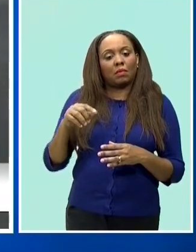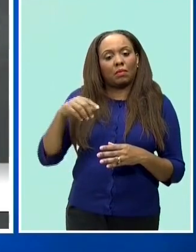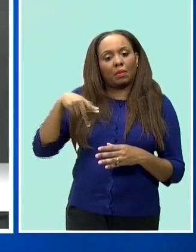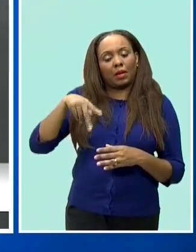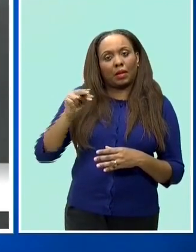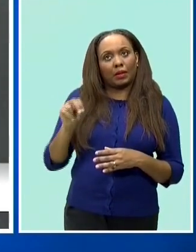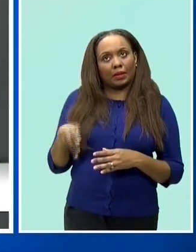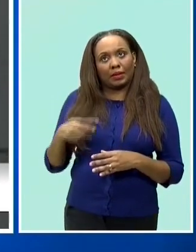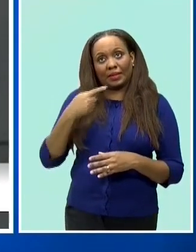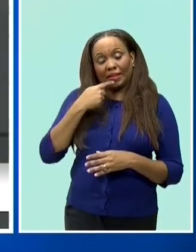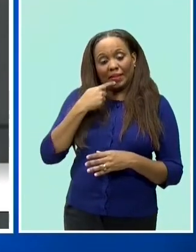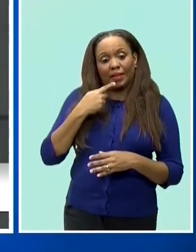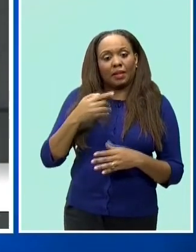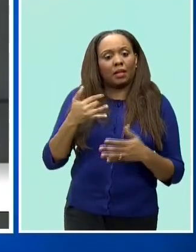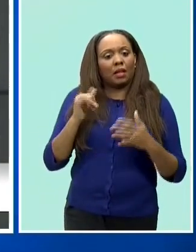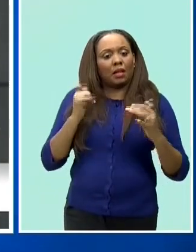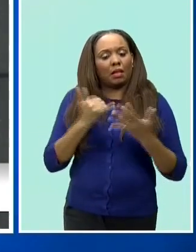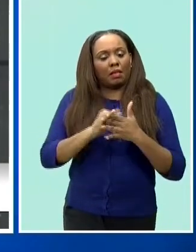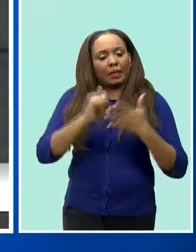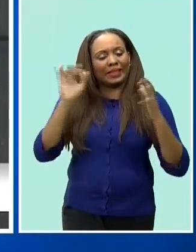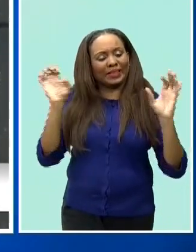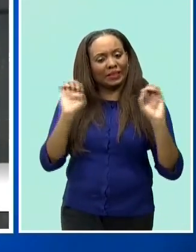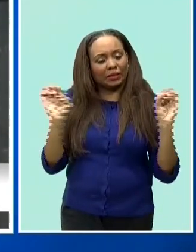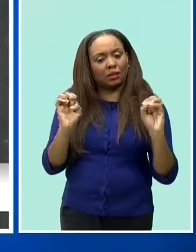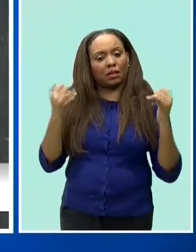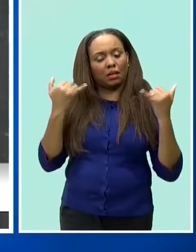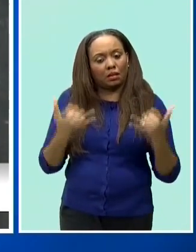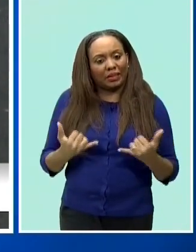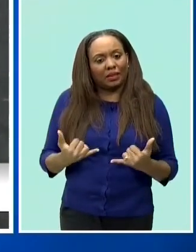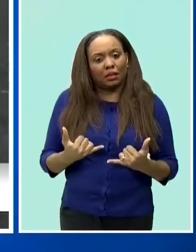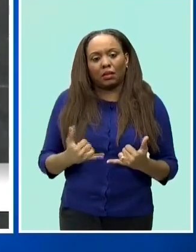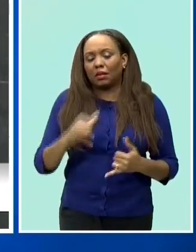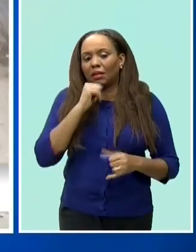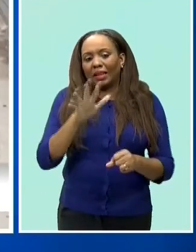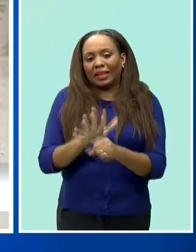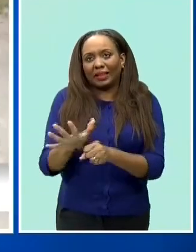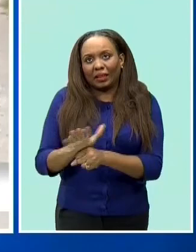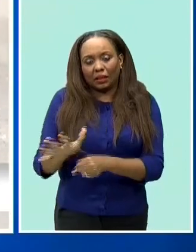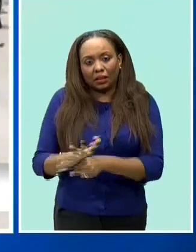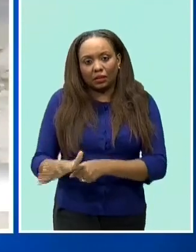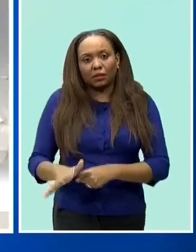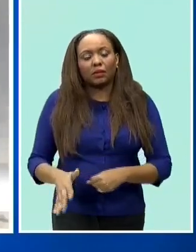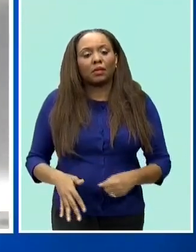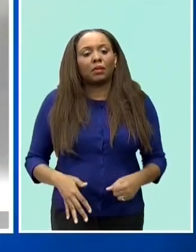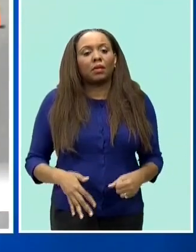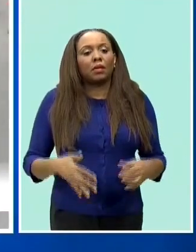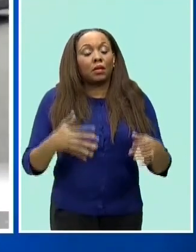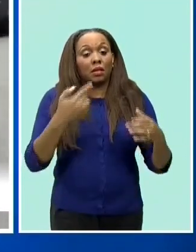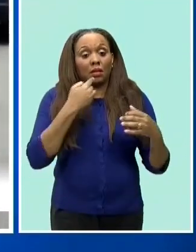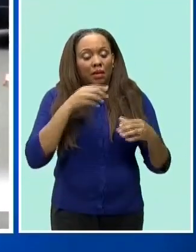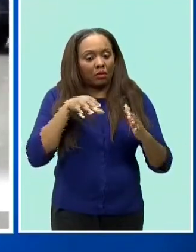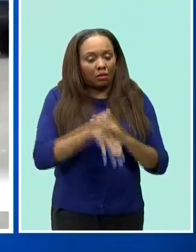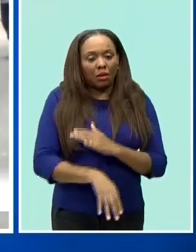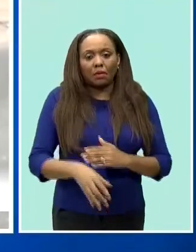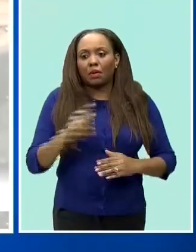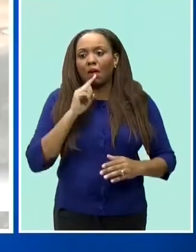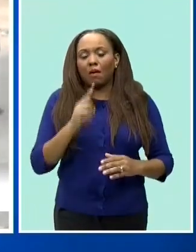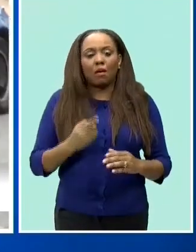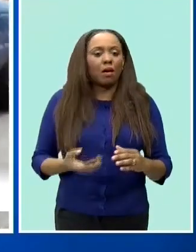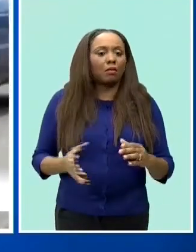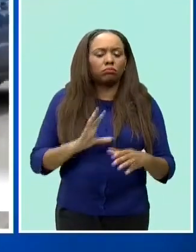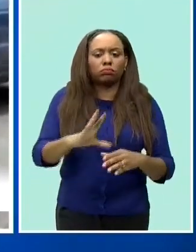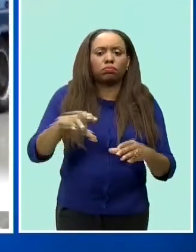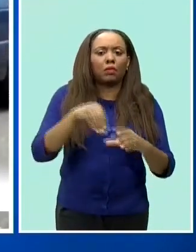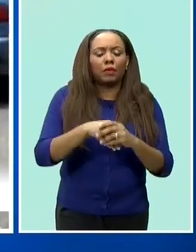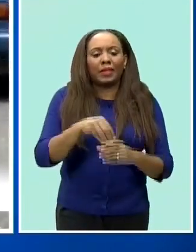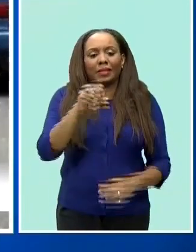position that a state of public emergency in high crime areas will never be sufficient. Dr. Phillips says crime has been plaguing sections of